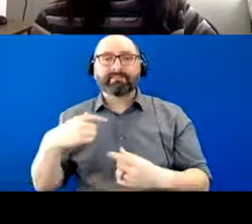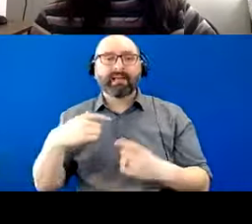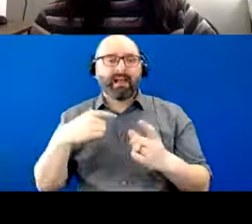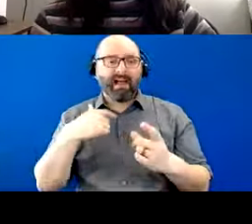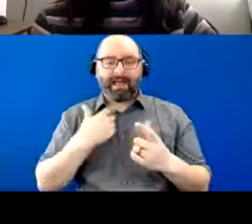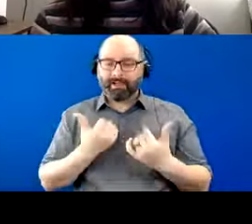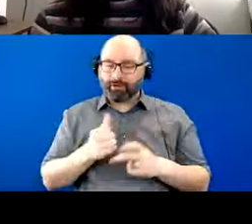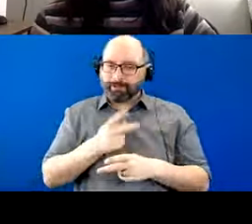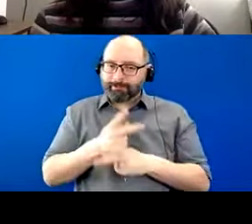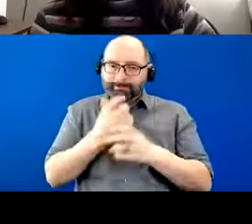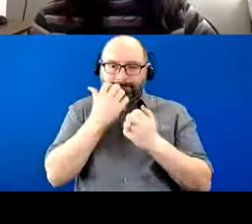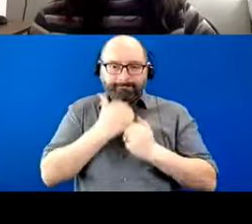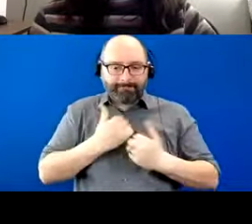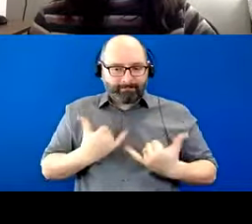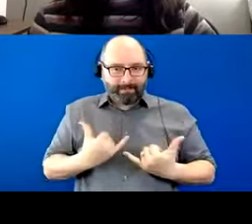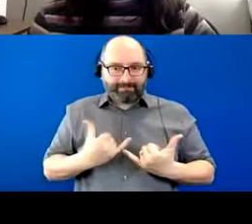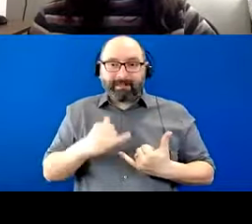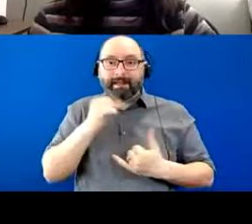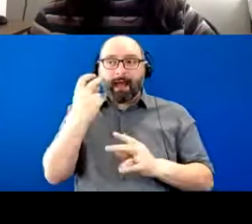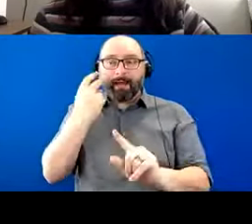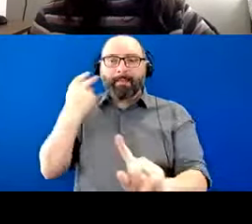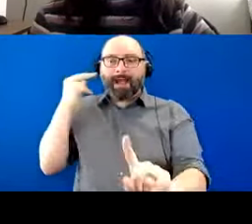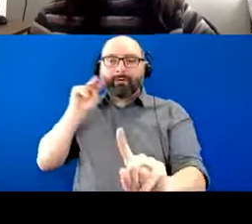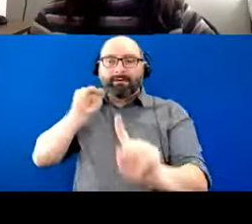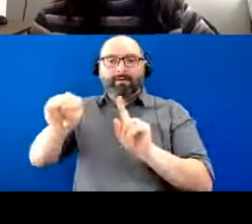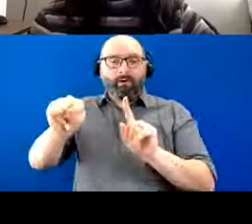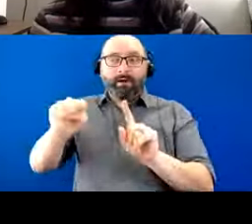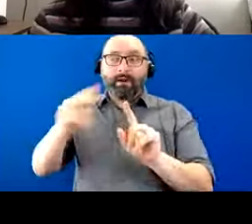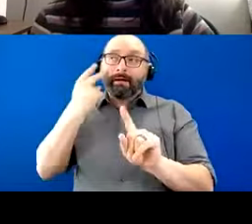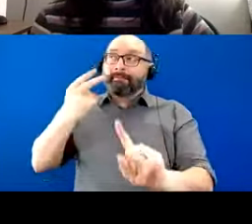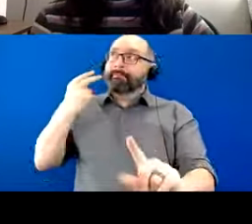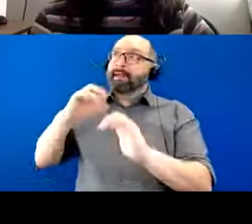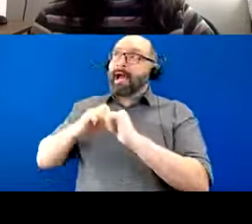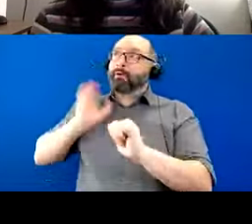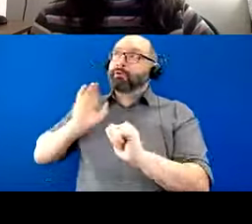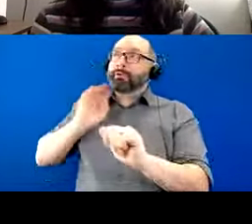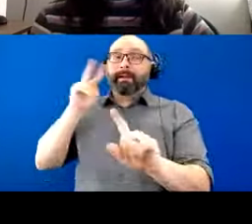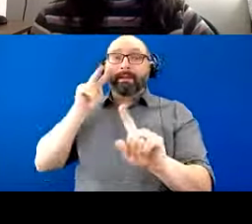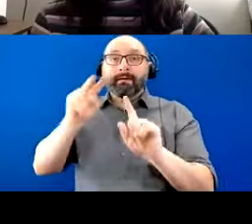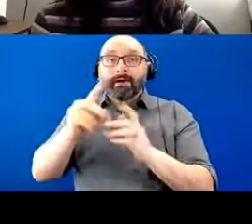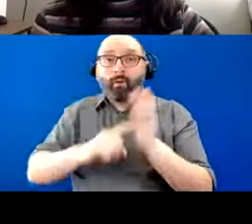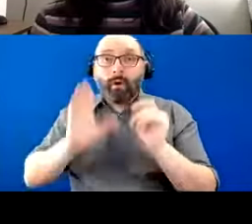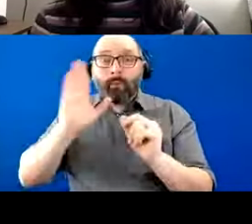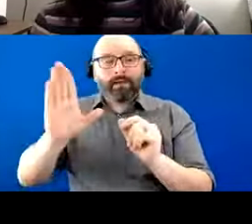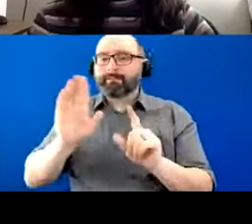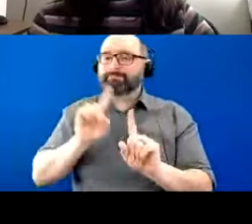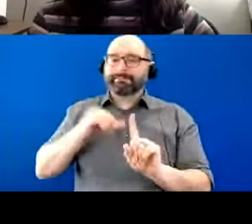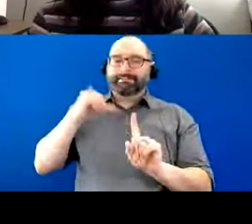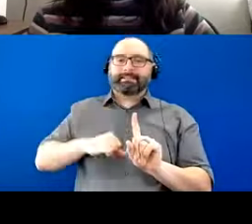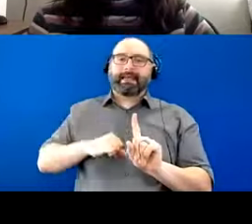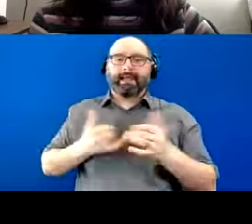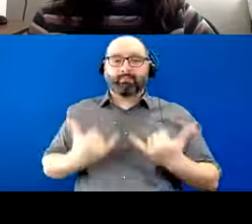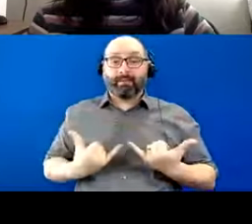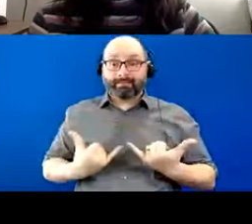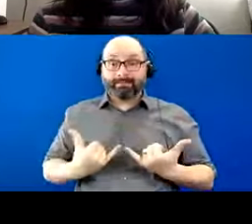present and not going backward and forward in my mind about how it used to be and what is facing me in front. So